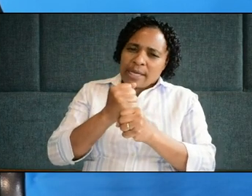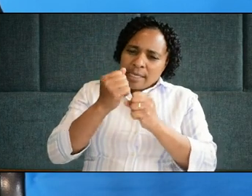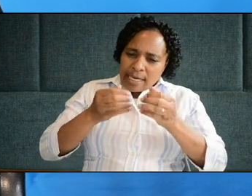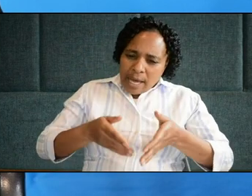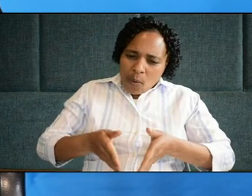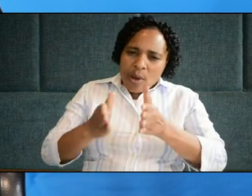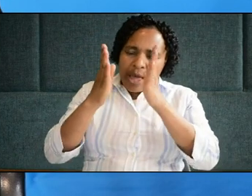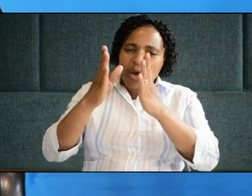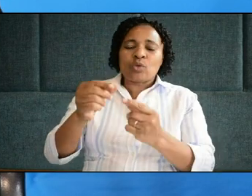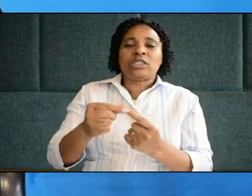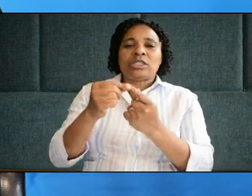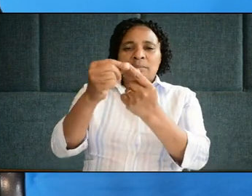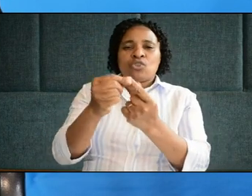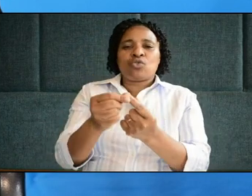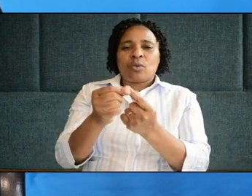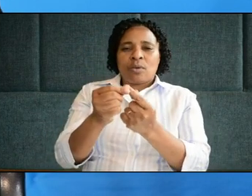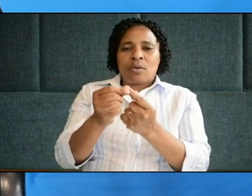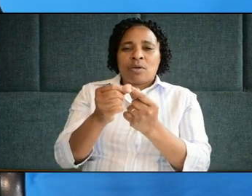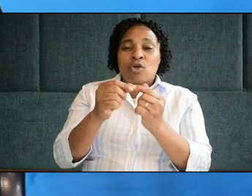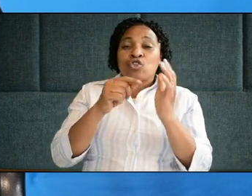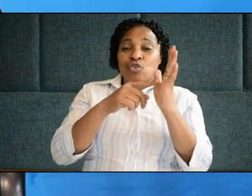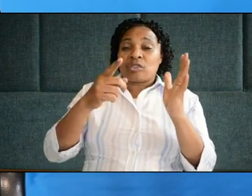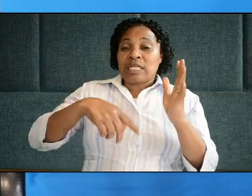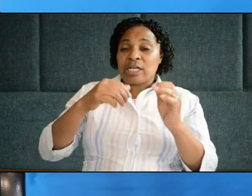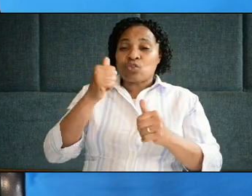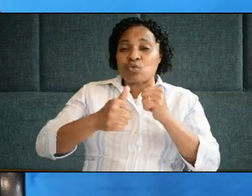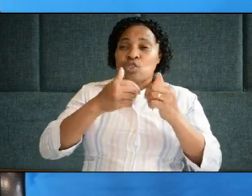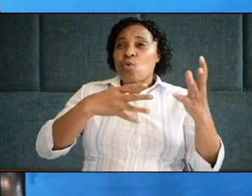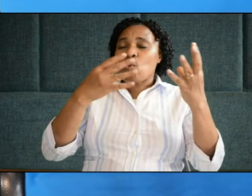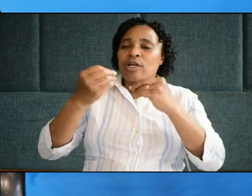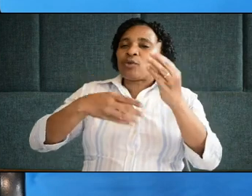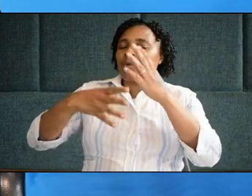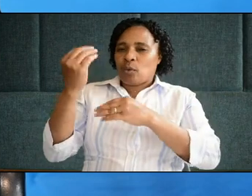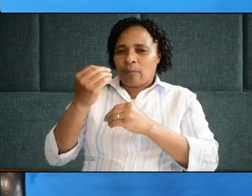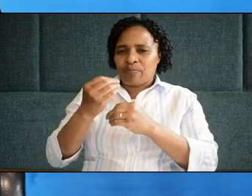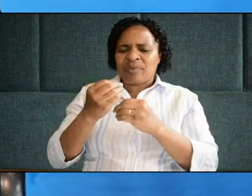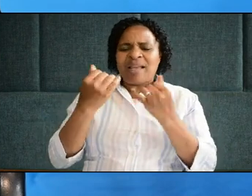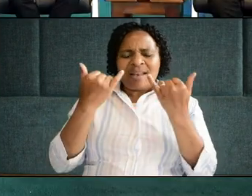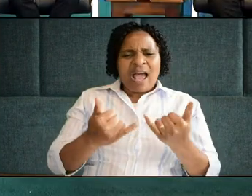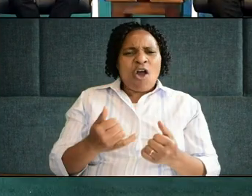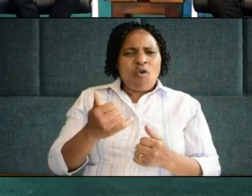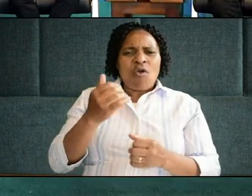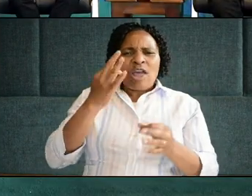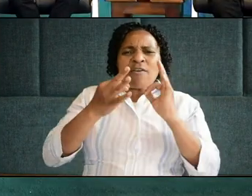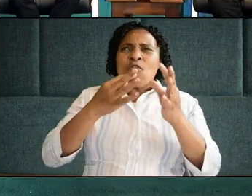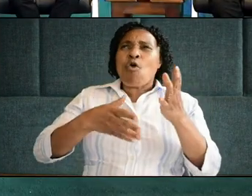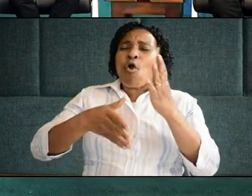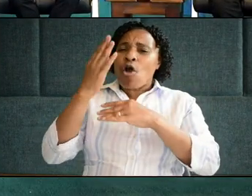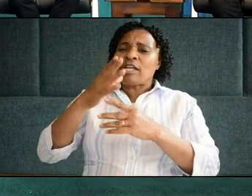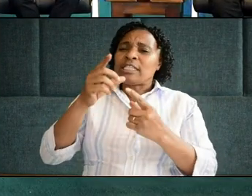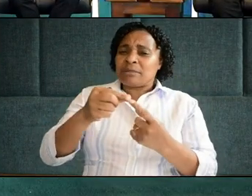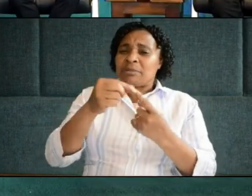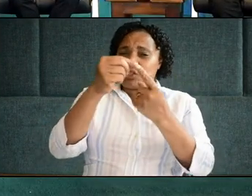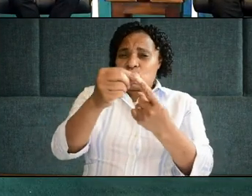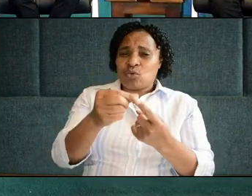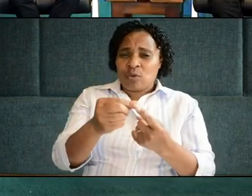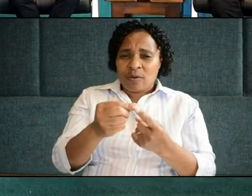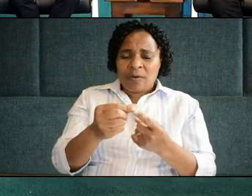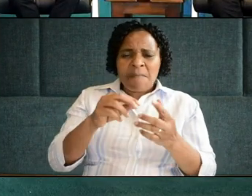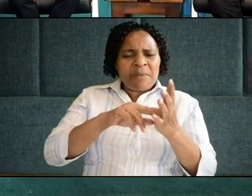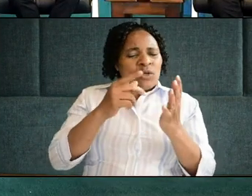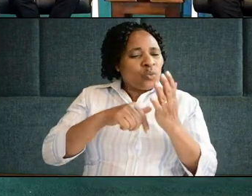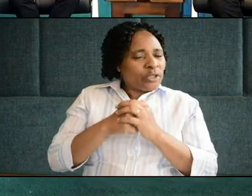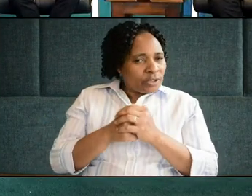shows us which way to go. Mm. Yeah. So since God is explicit, therefore, it technically means